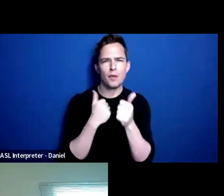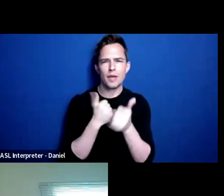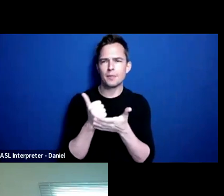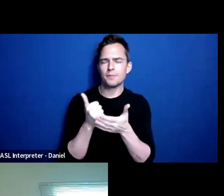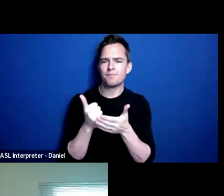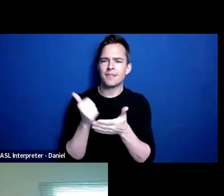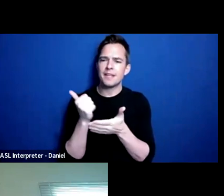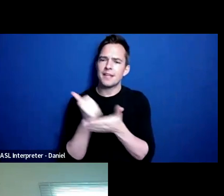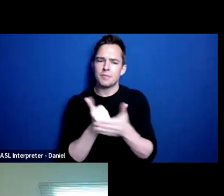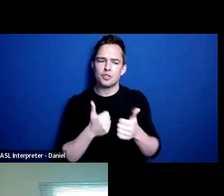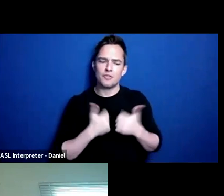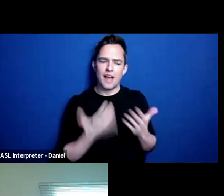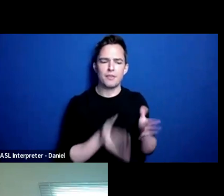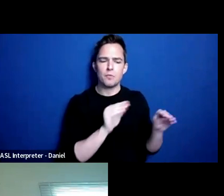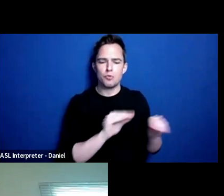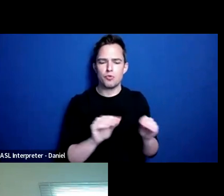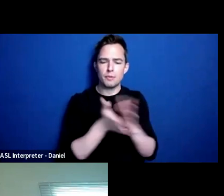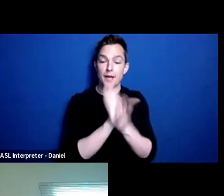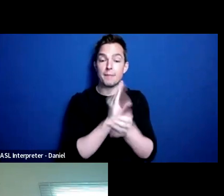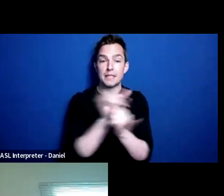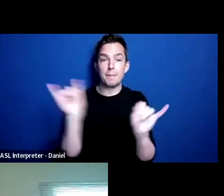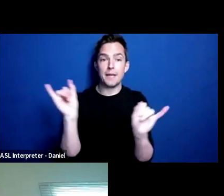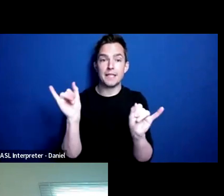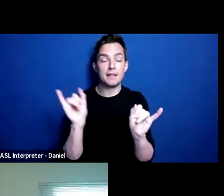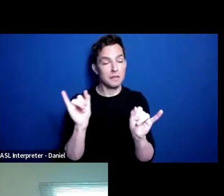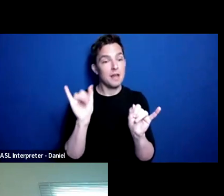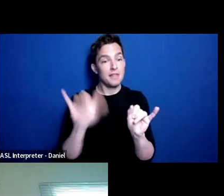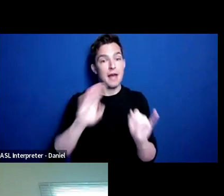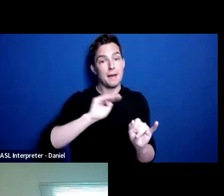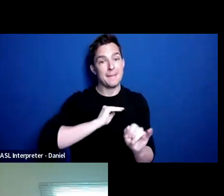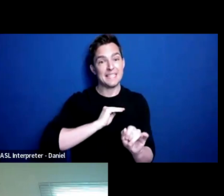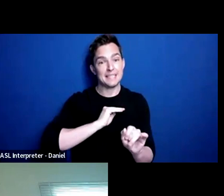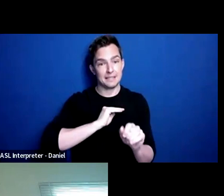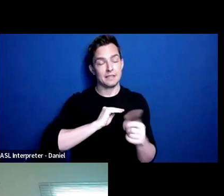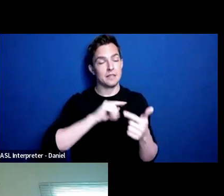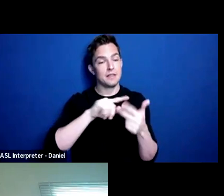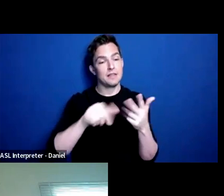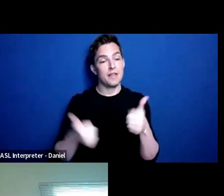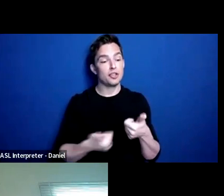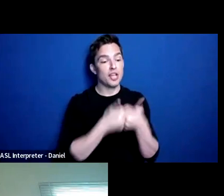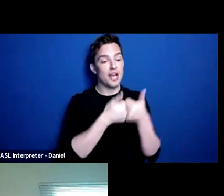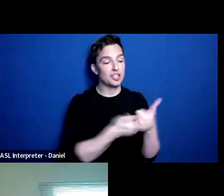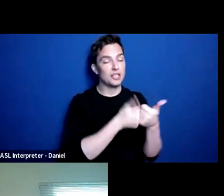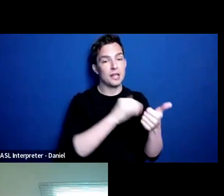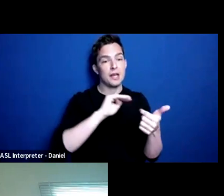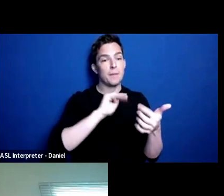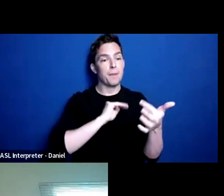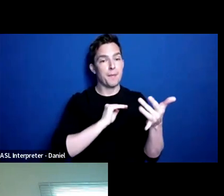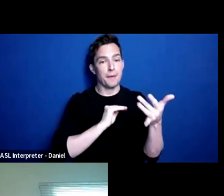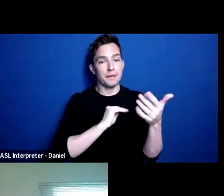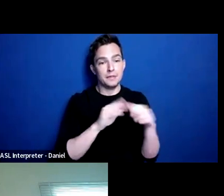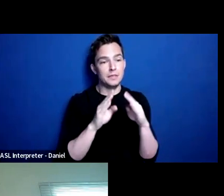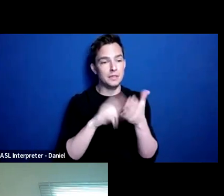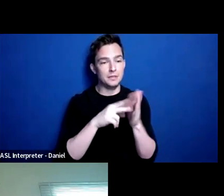survivors and their families independent in a way that meets the other challenges they're experiencing. So housing has to be